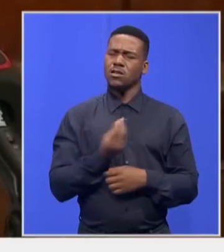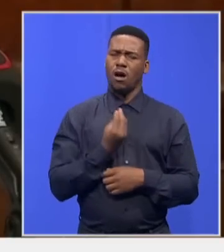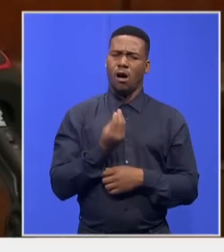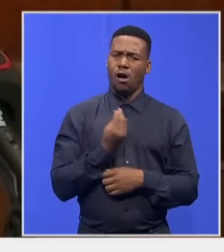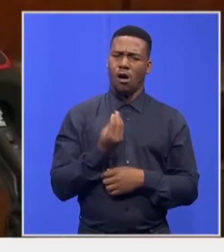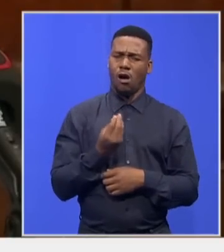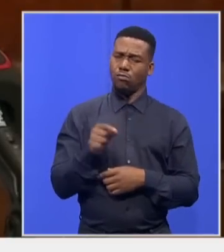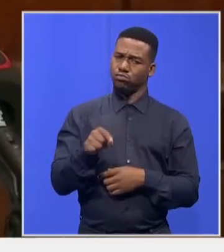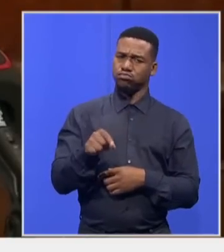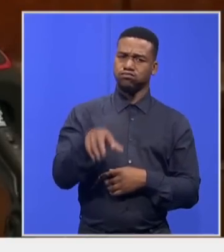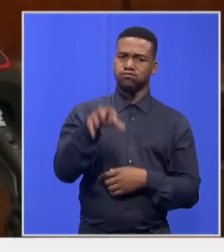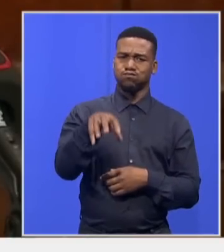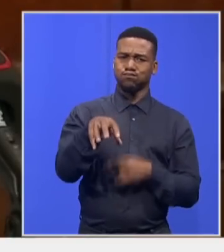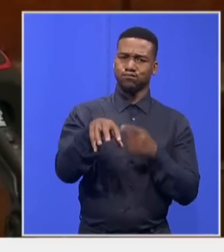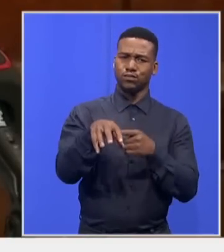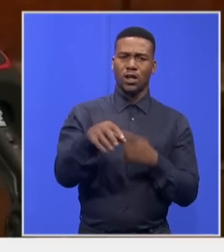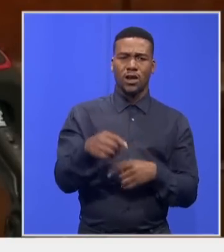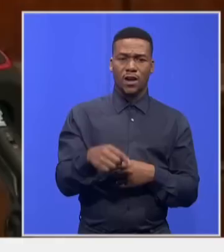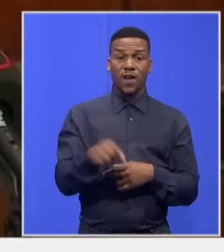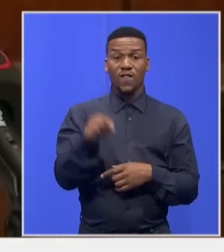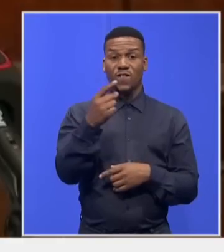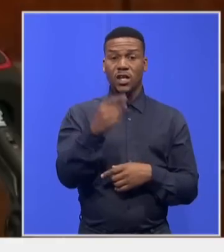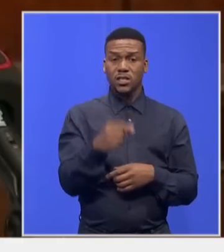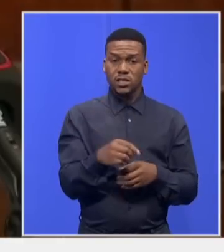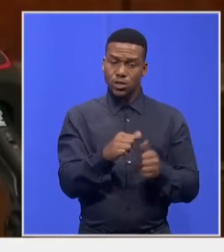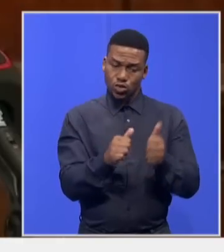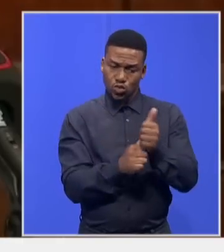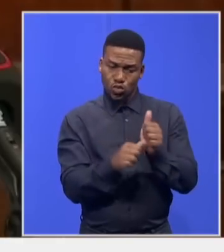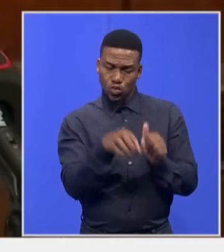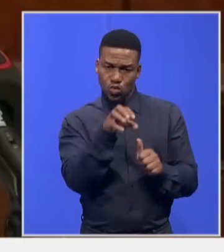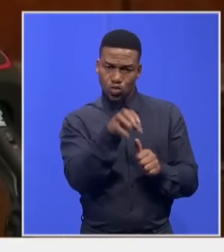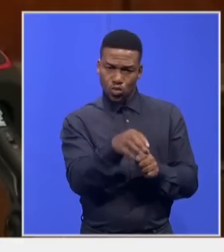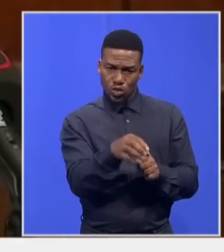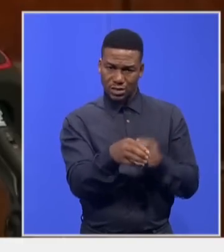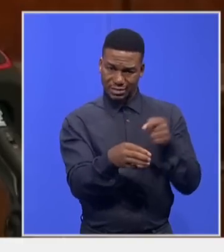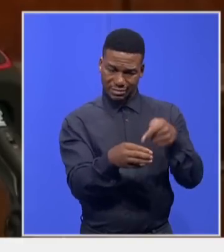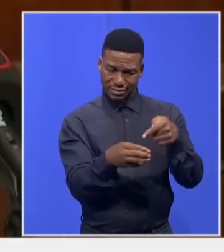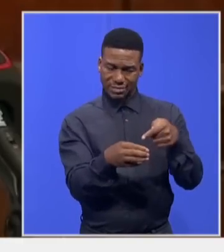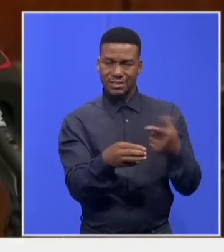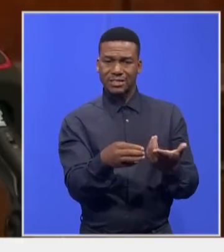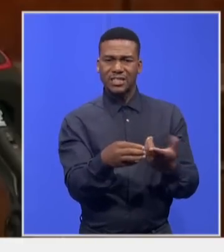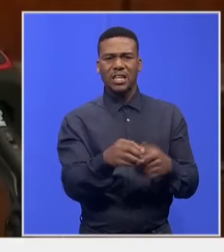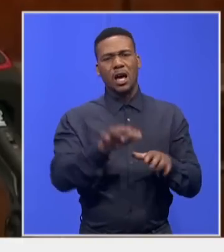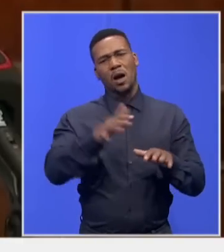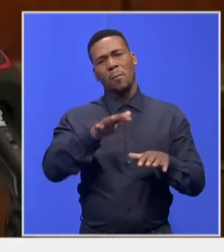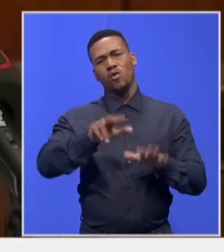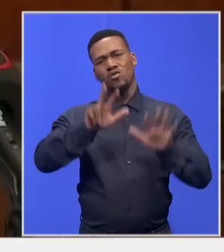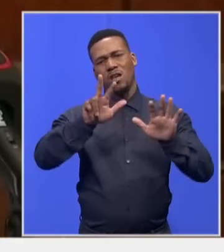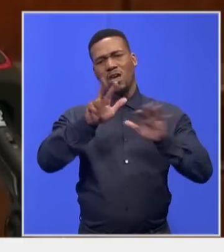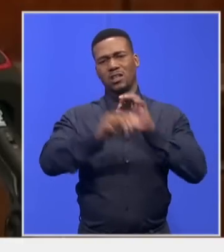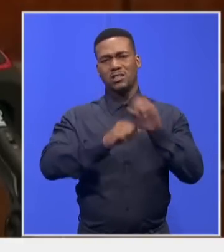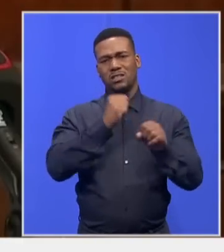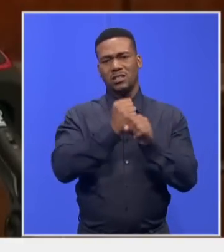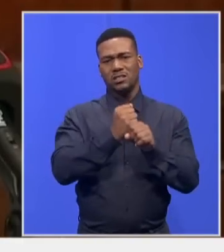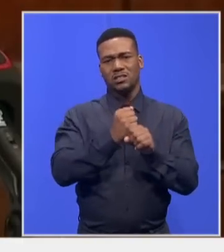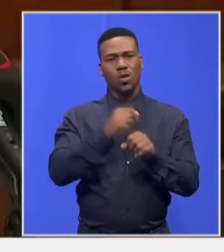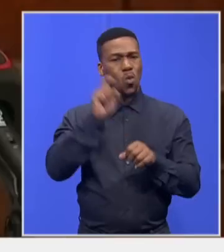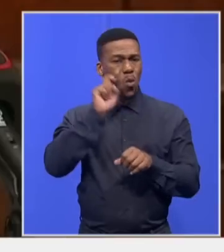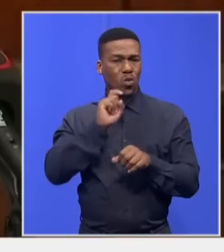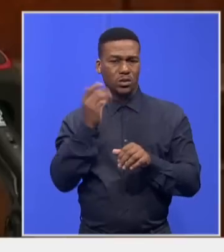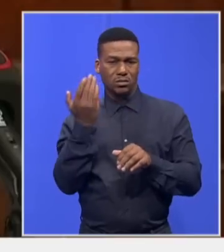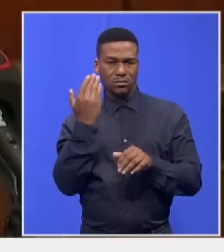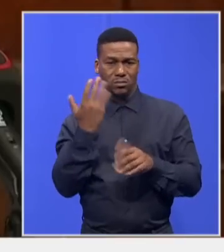The first of the units, as I speak to you, is about 8 years old. And generally, on average, the design life of these